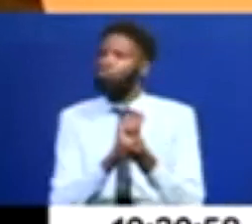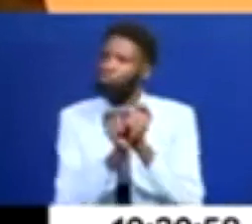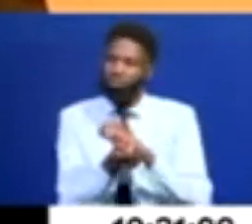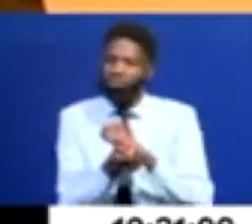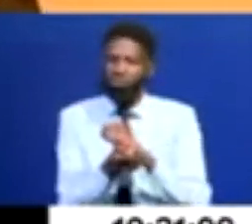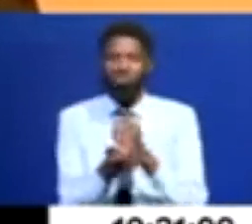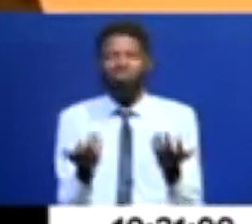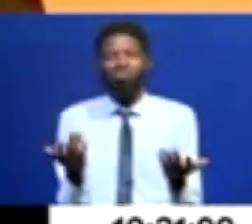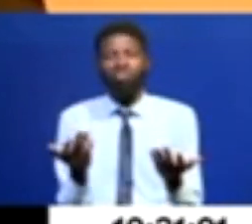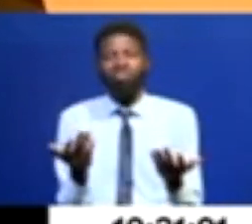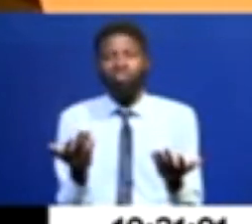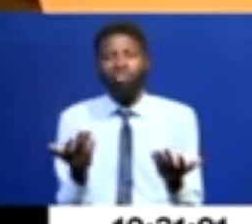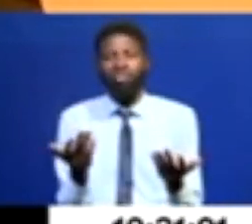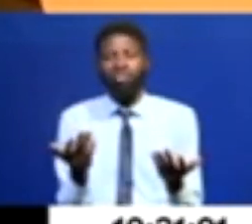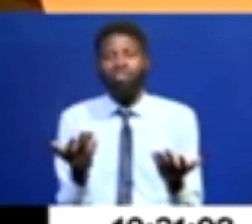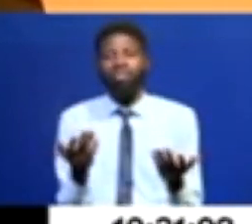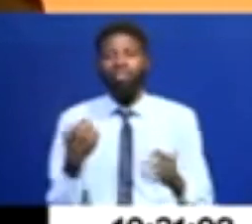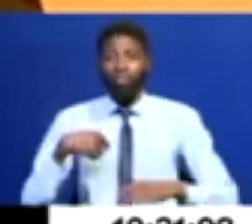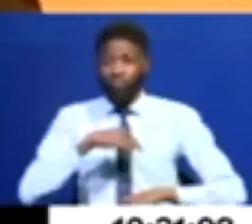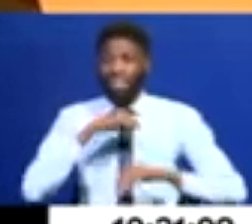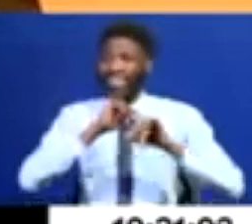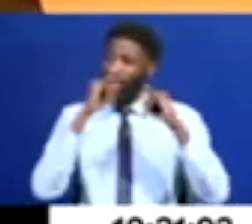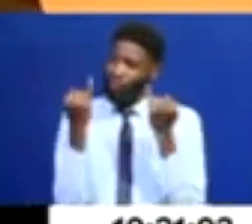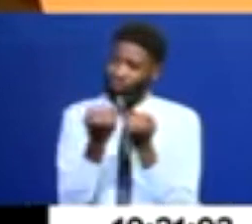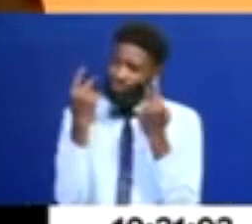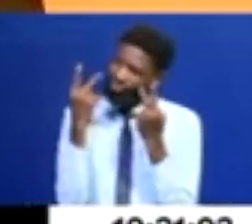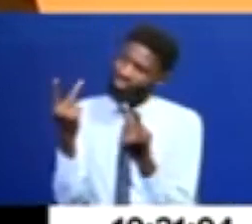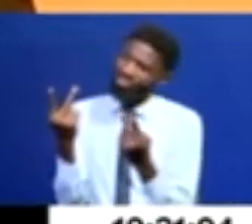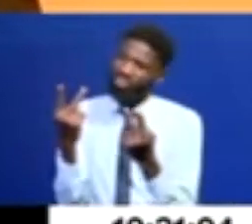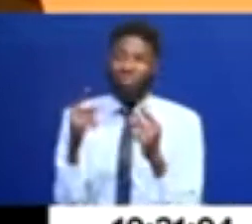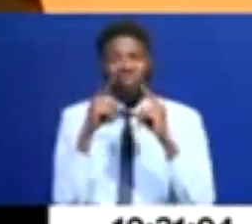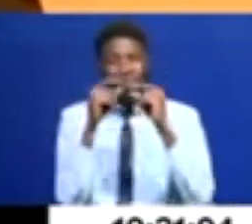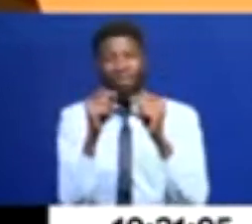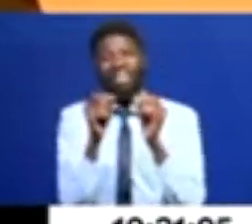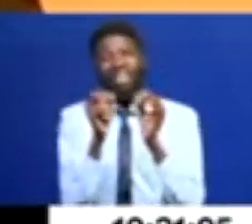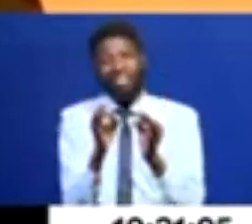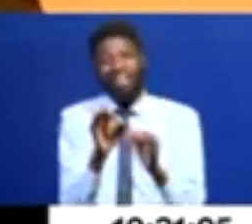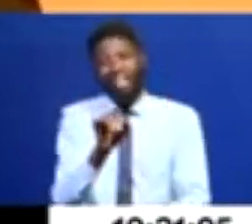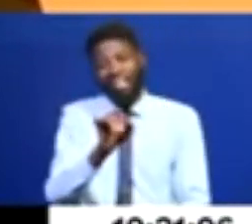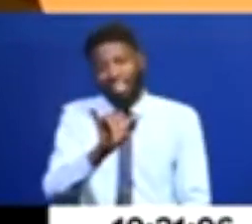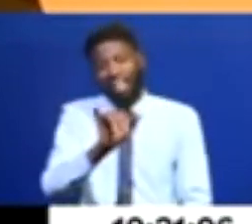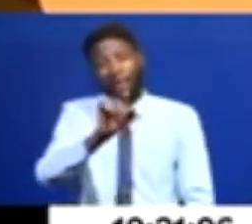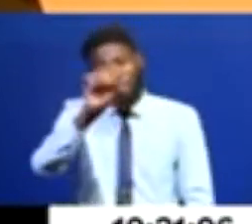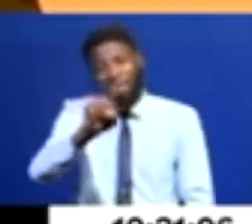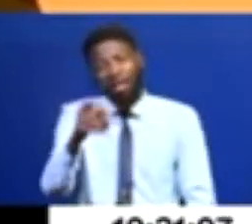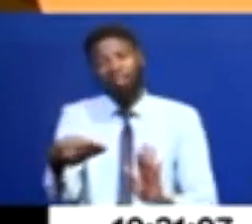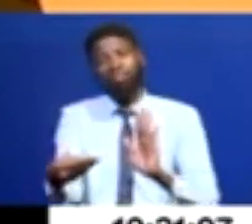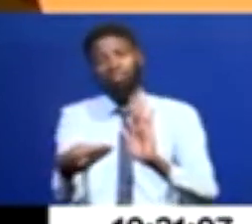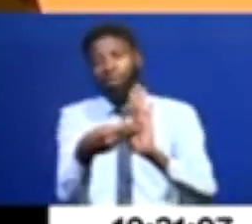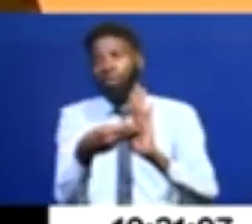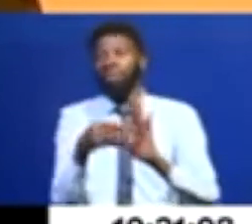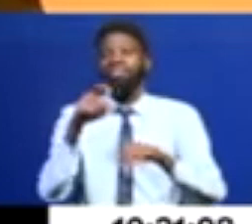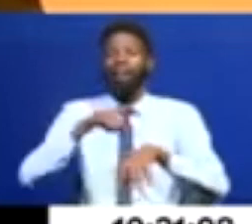three years. We are, as the institute, we are looking at it and say, if that has to be there, then that period should be